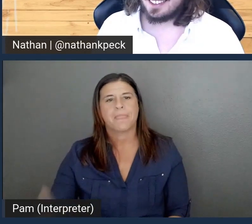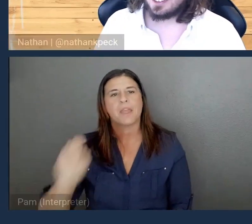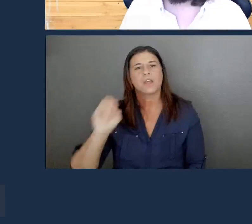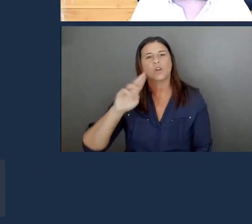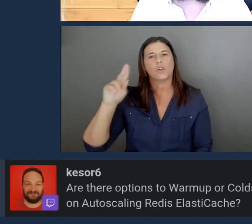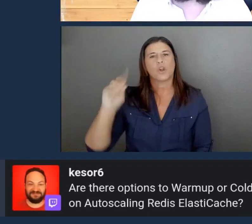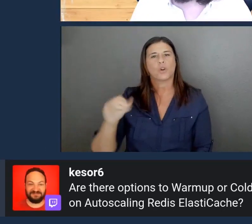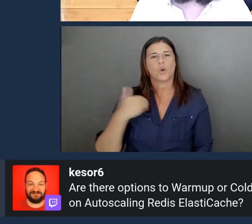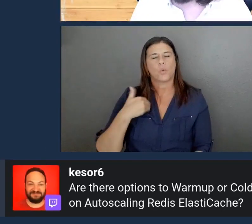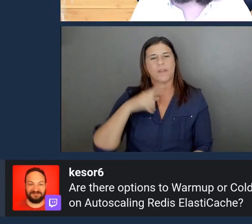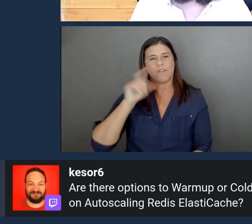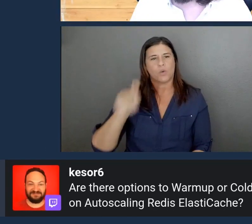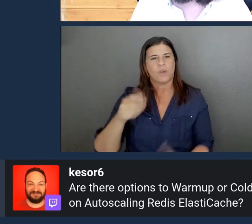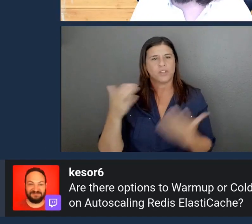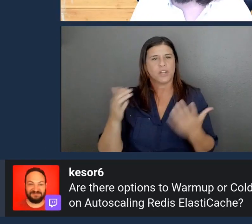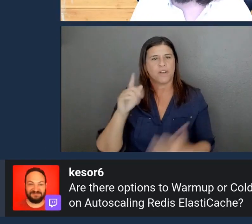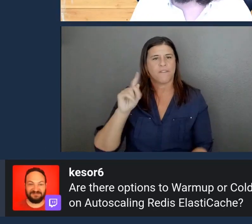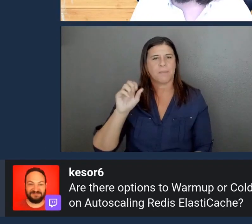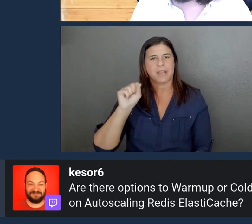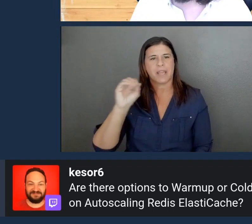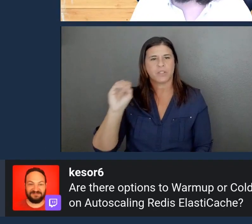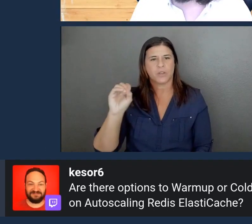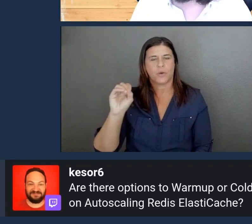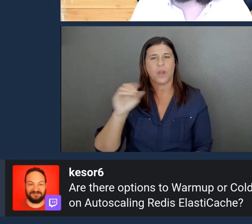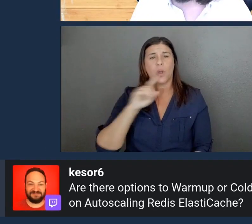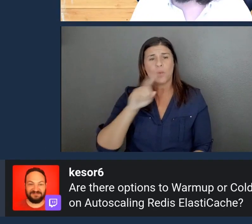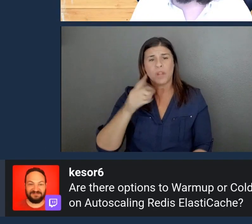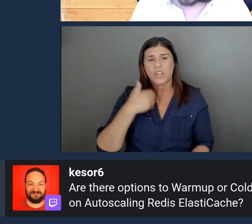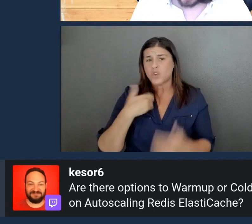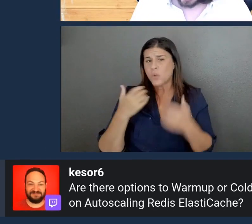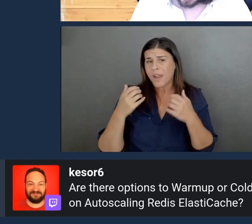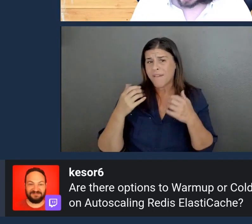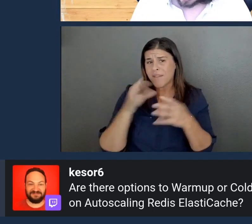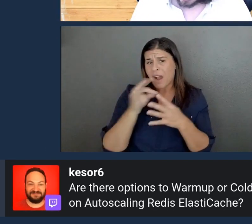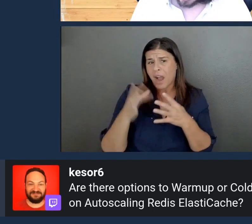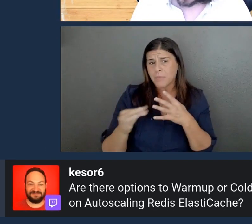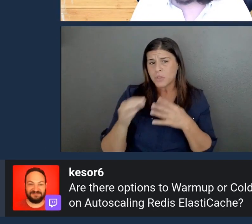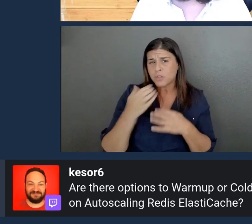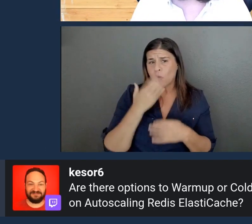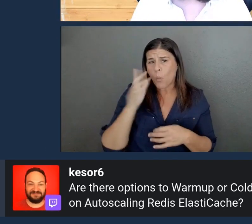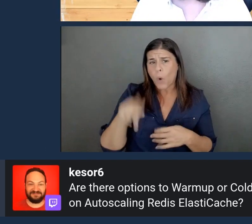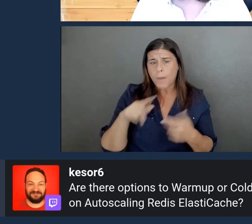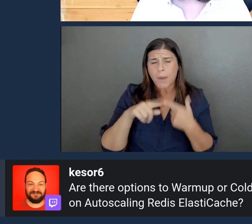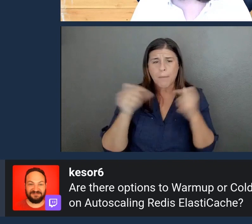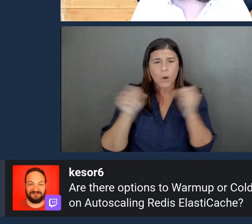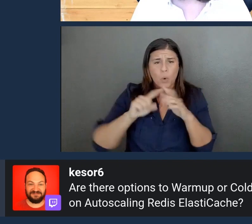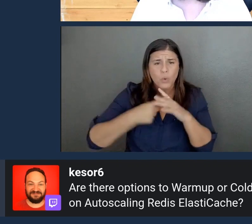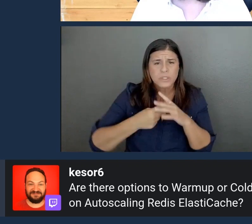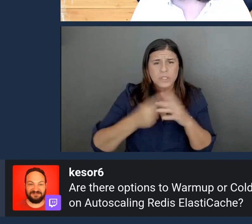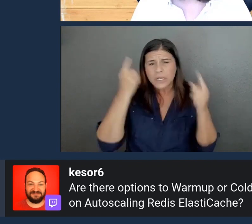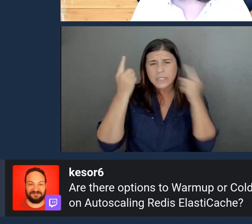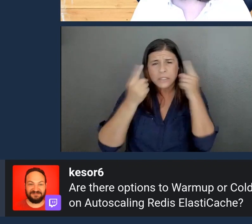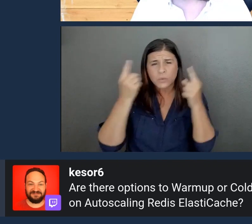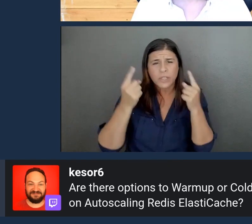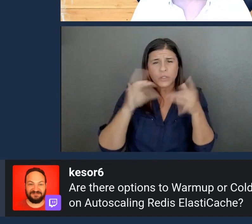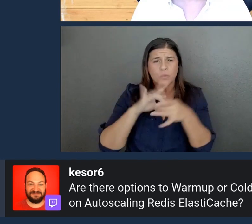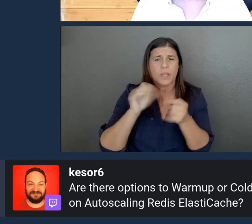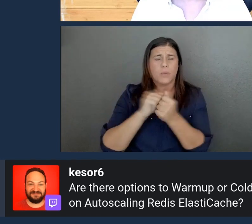from Kessler coming in. Are there options to warm up, or are there any cold start considerations when